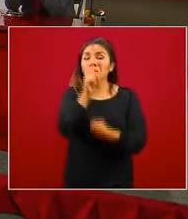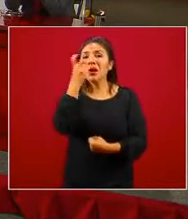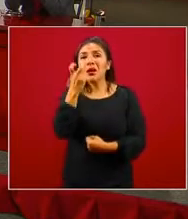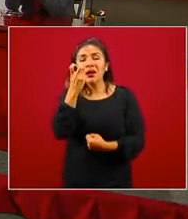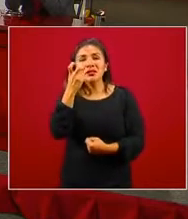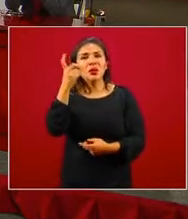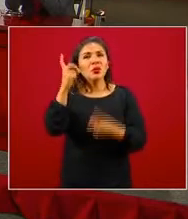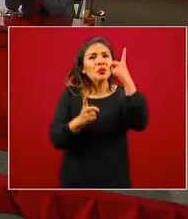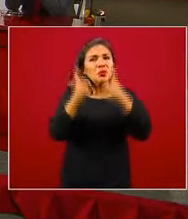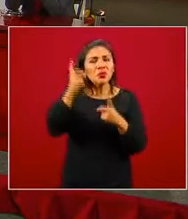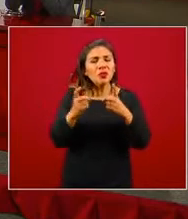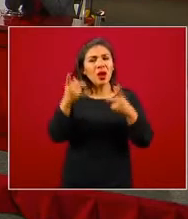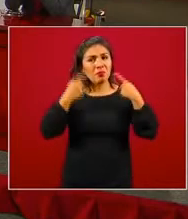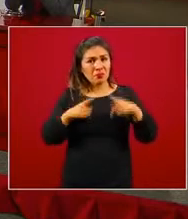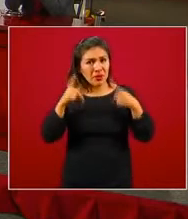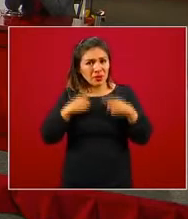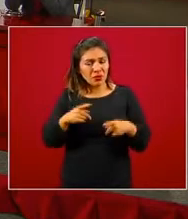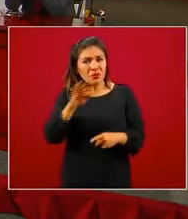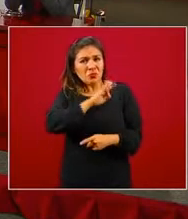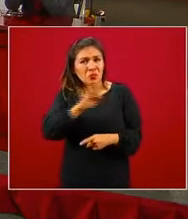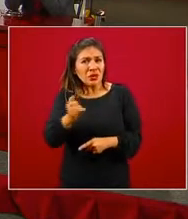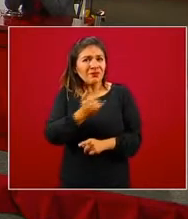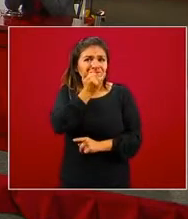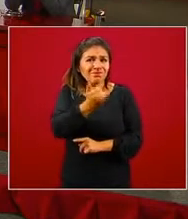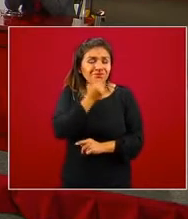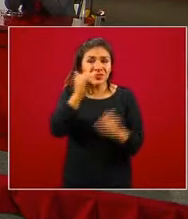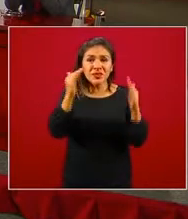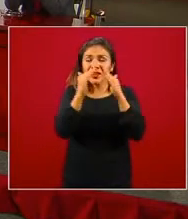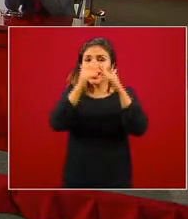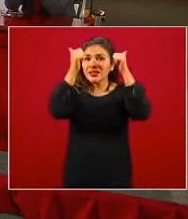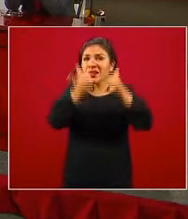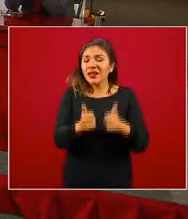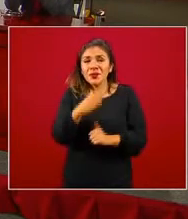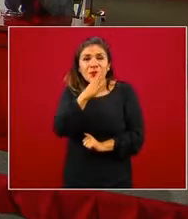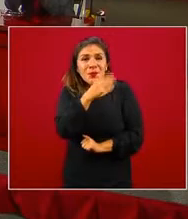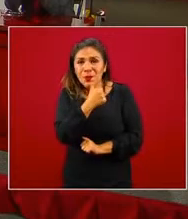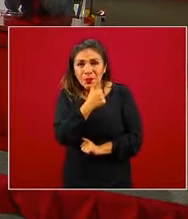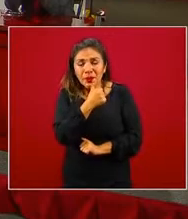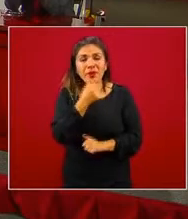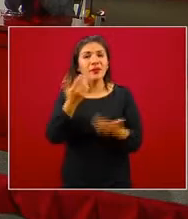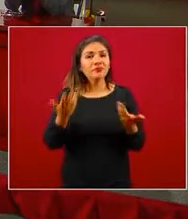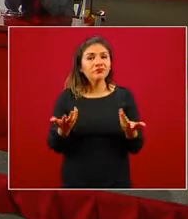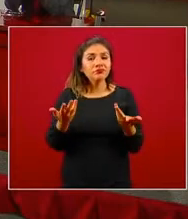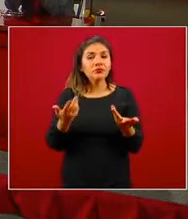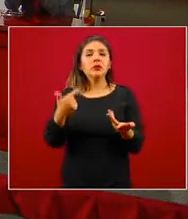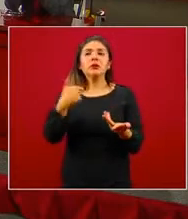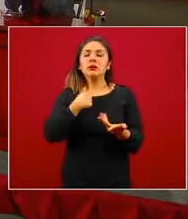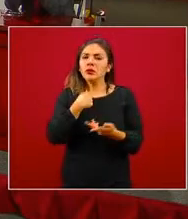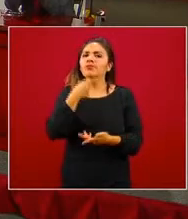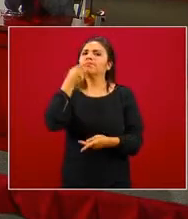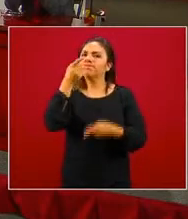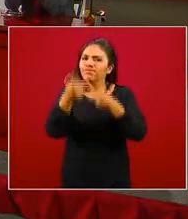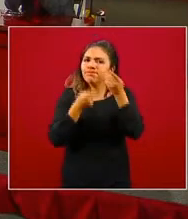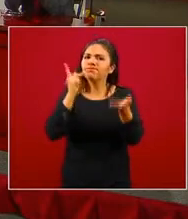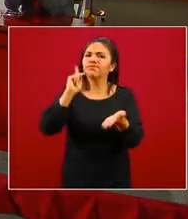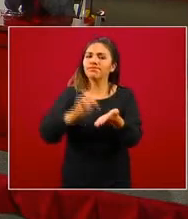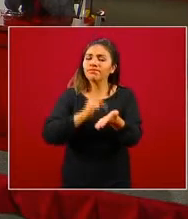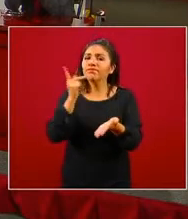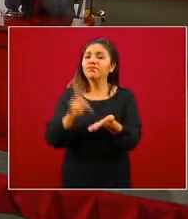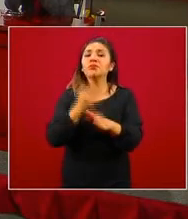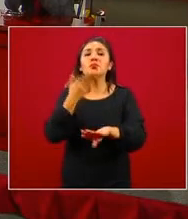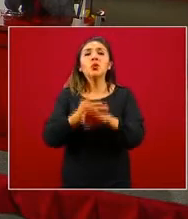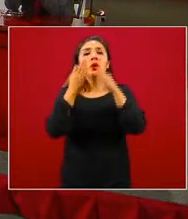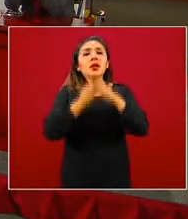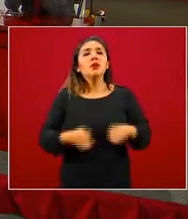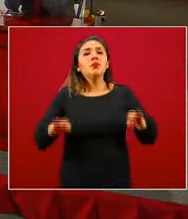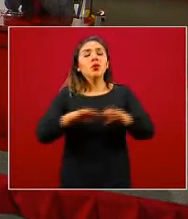every single day that people have concerns about staying at home? we have